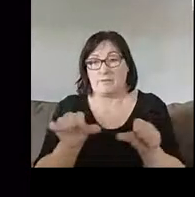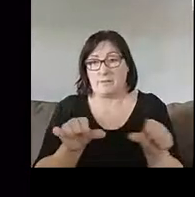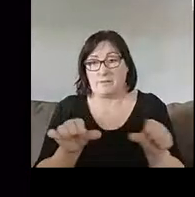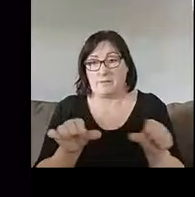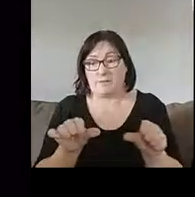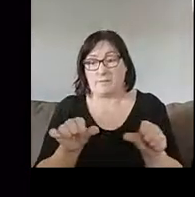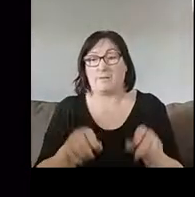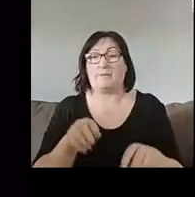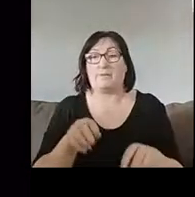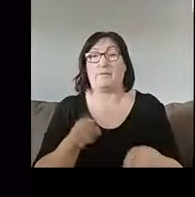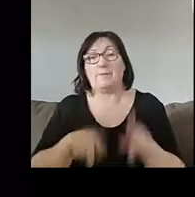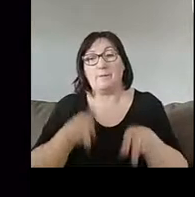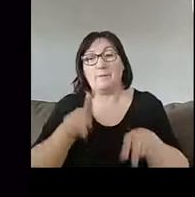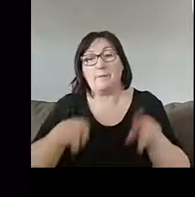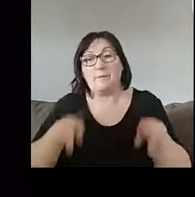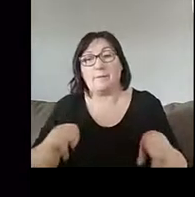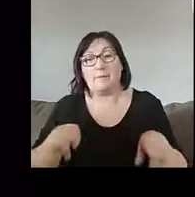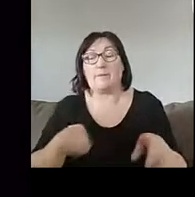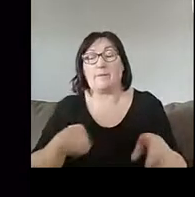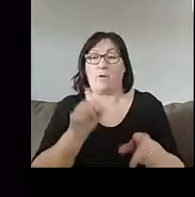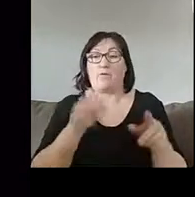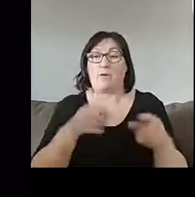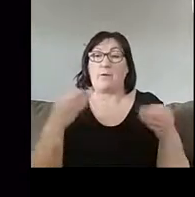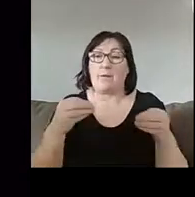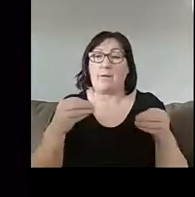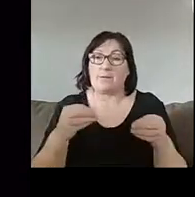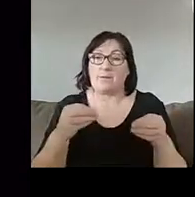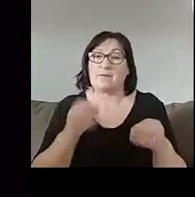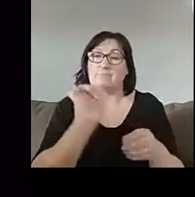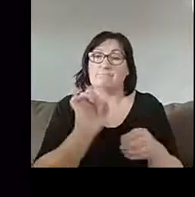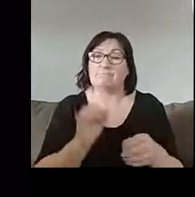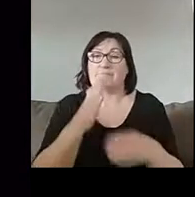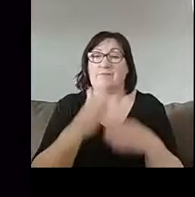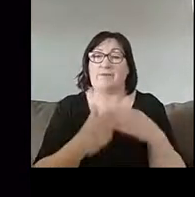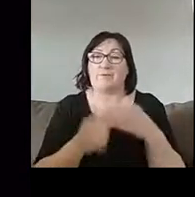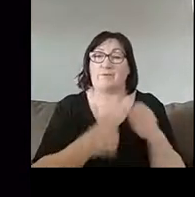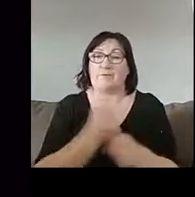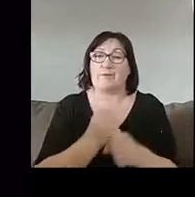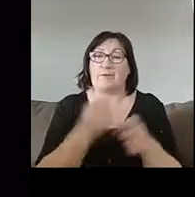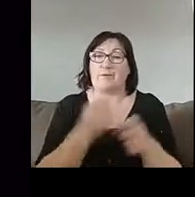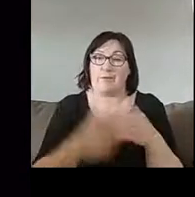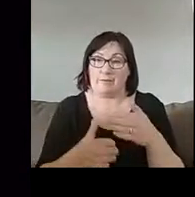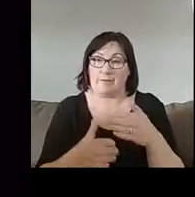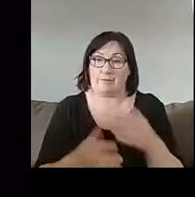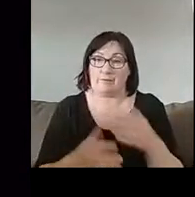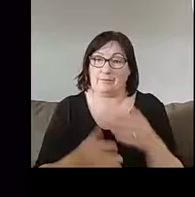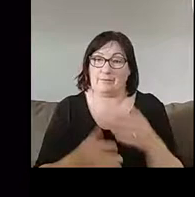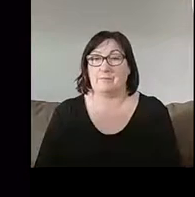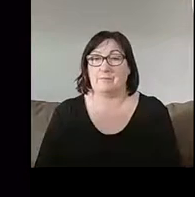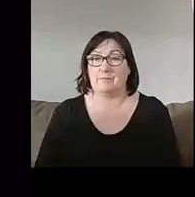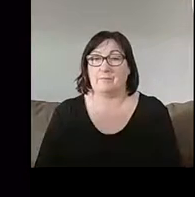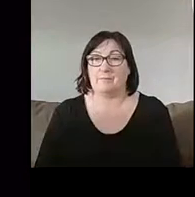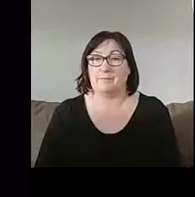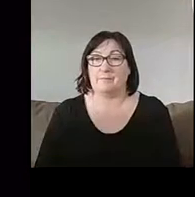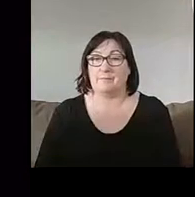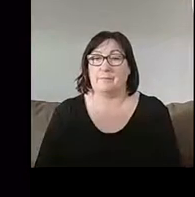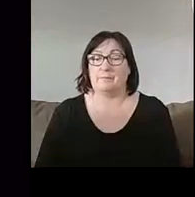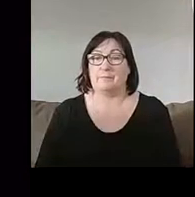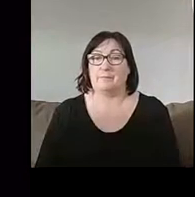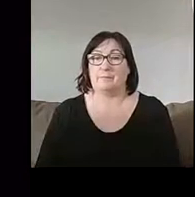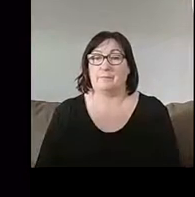financial year end. Now, should you cease trading or the company is going to be